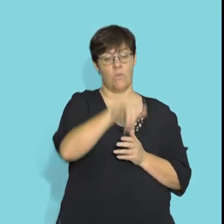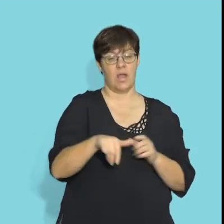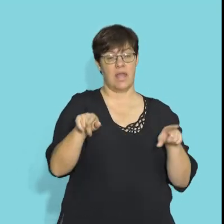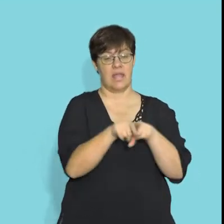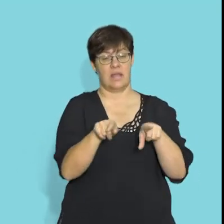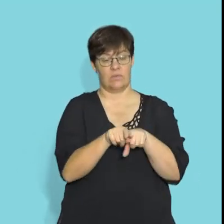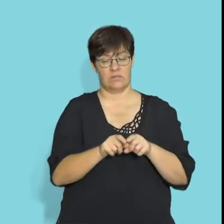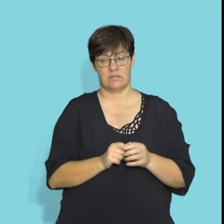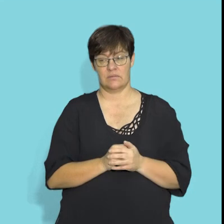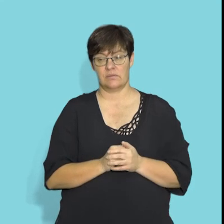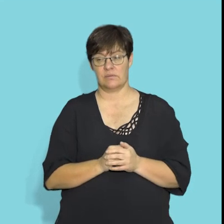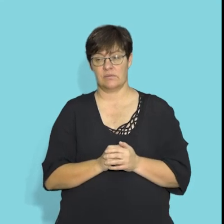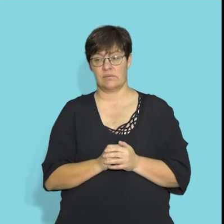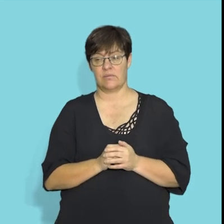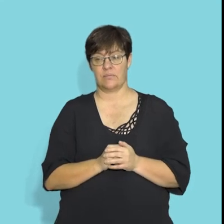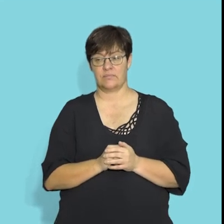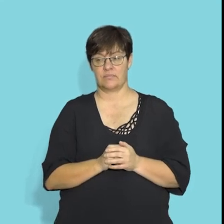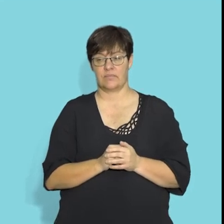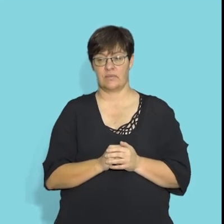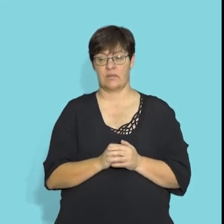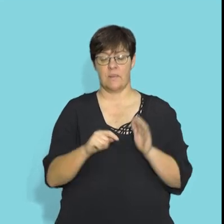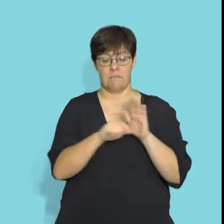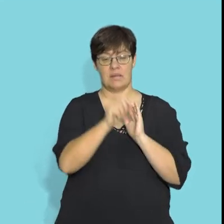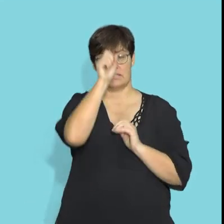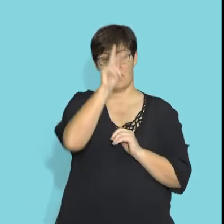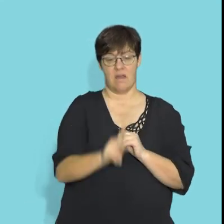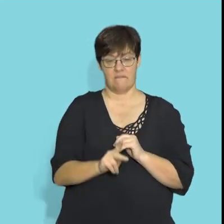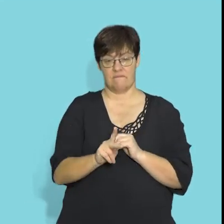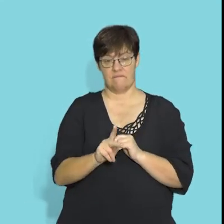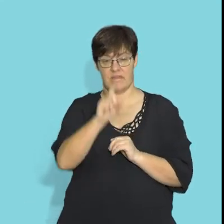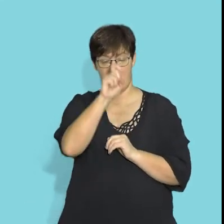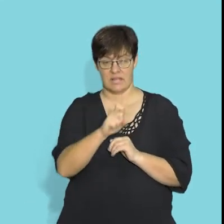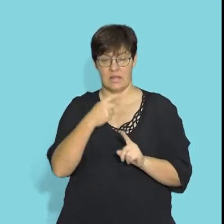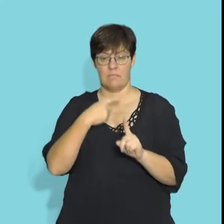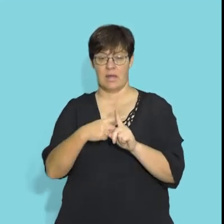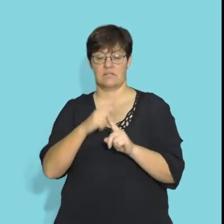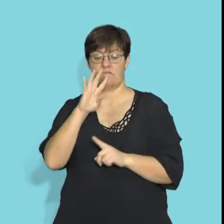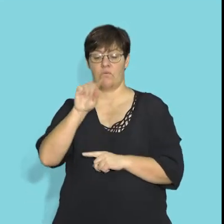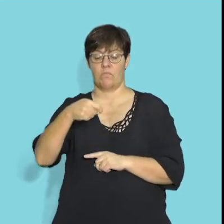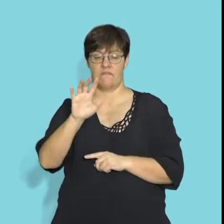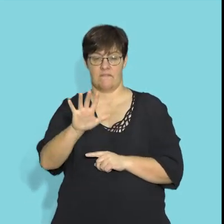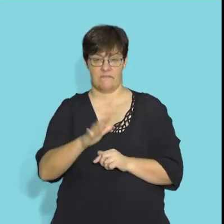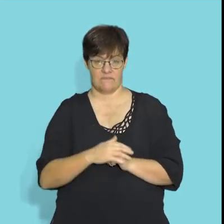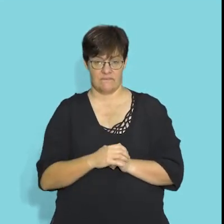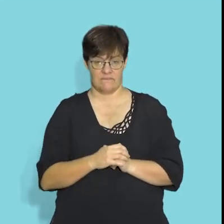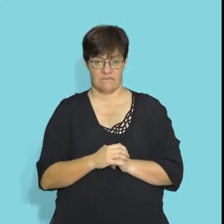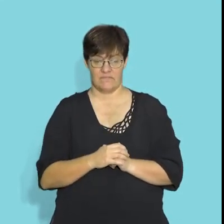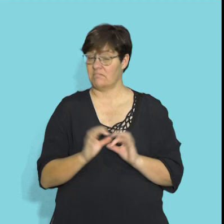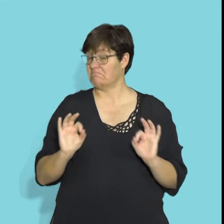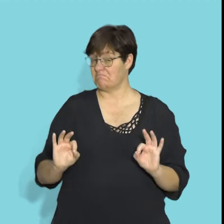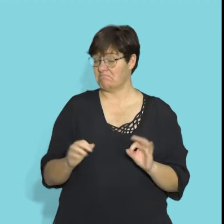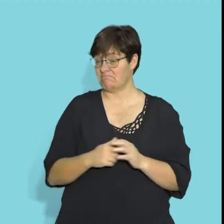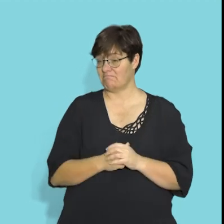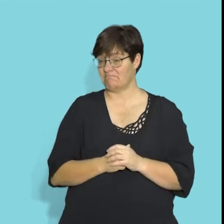The equation of my graph is minus a half x plus 4,5.